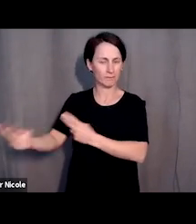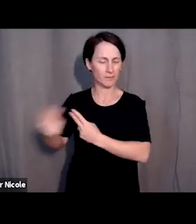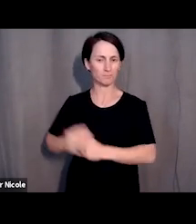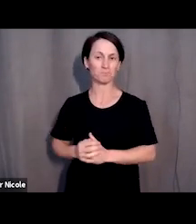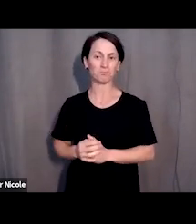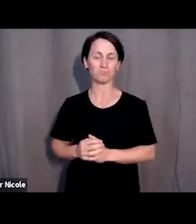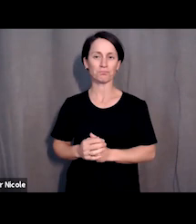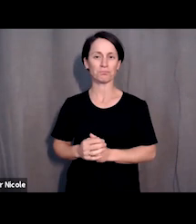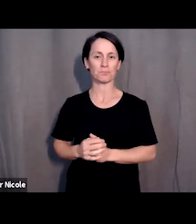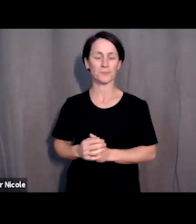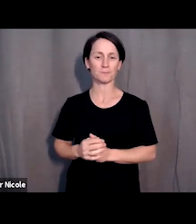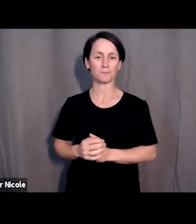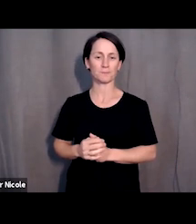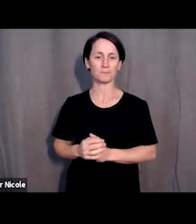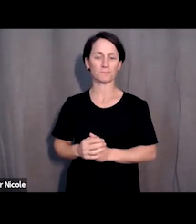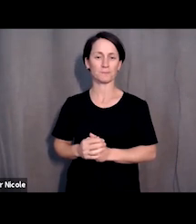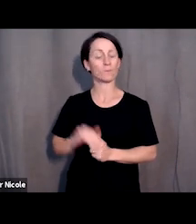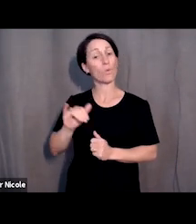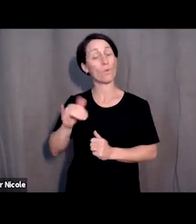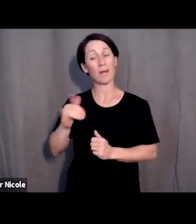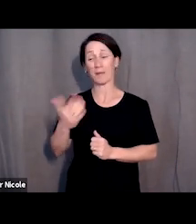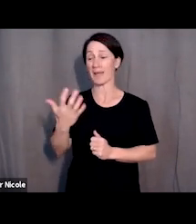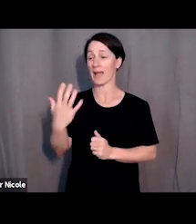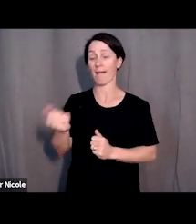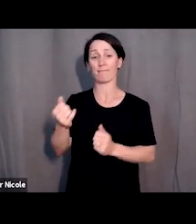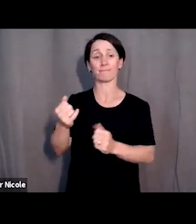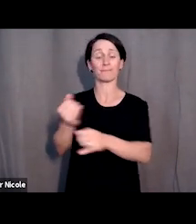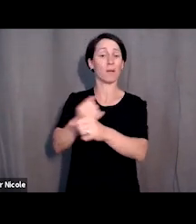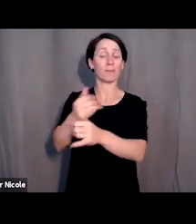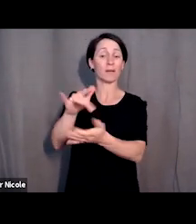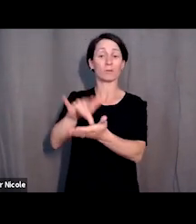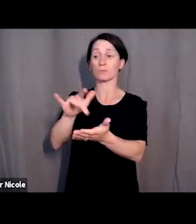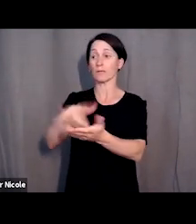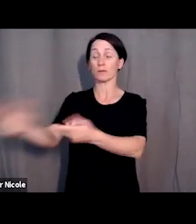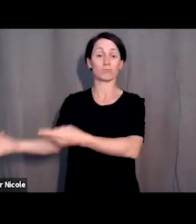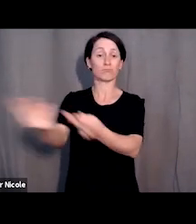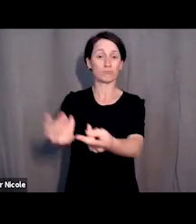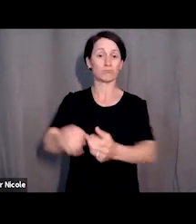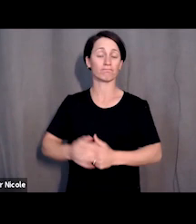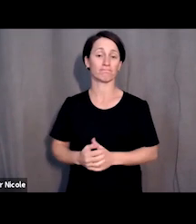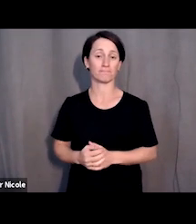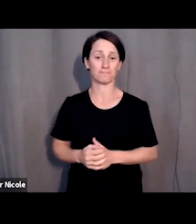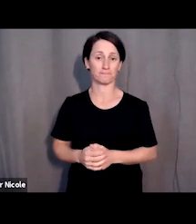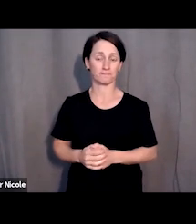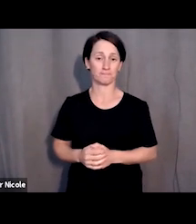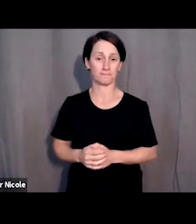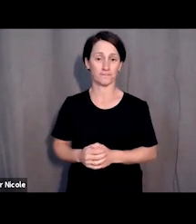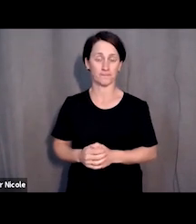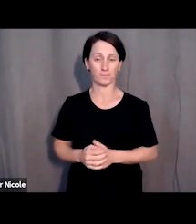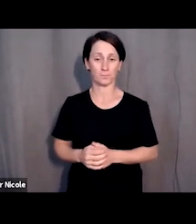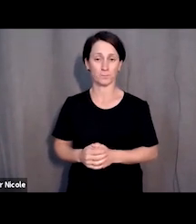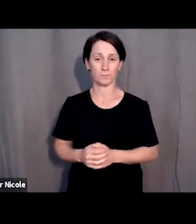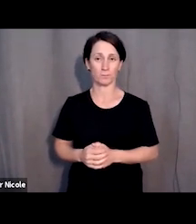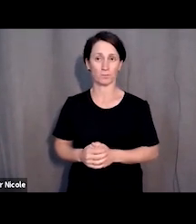went to you know, a medical centre within their local area. And there wasn't really a